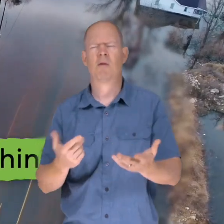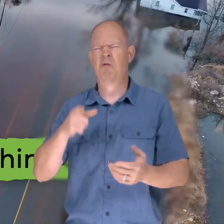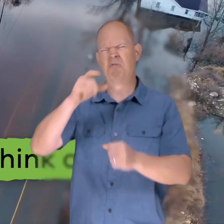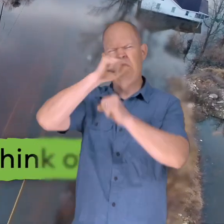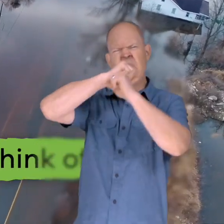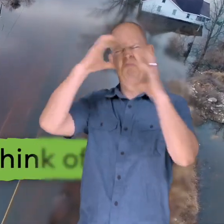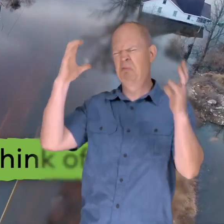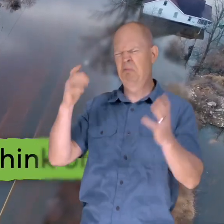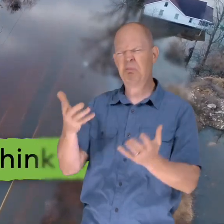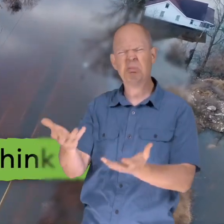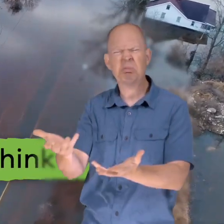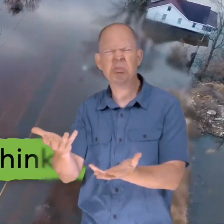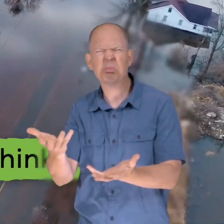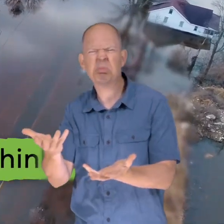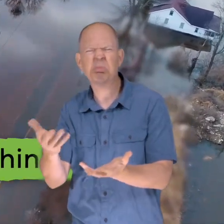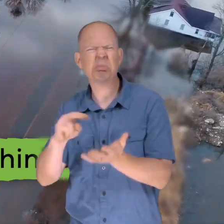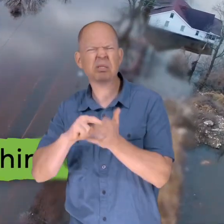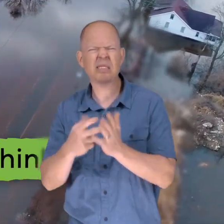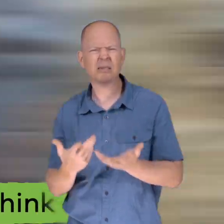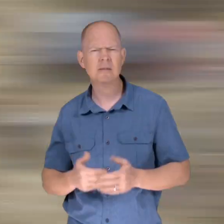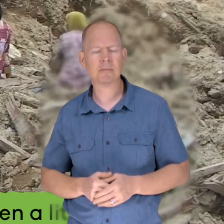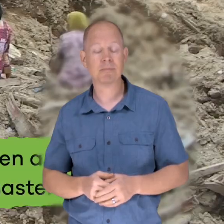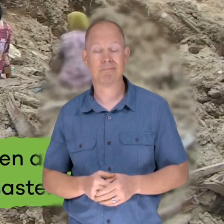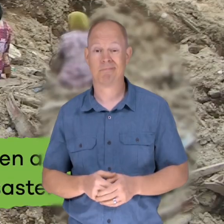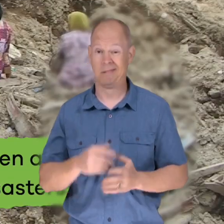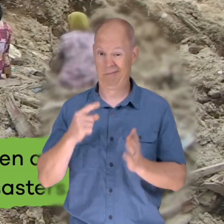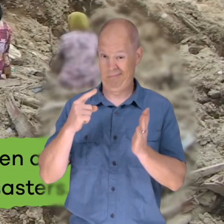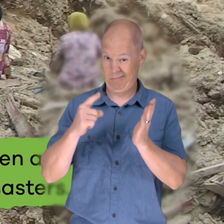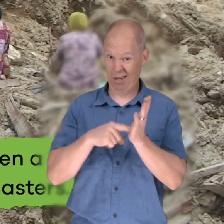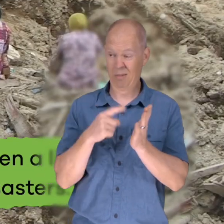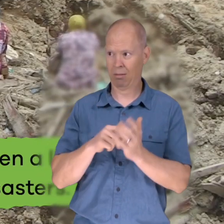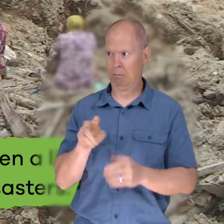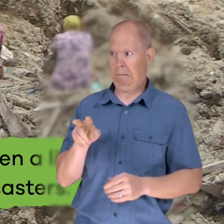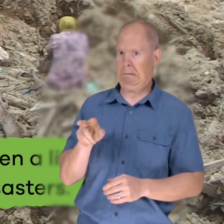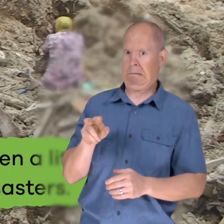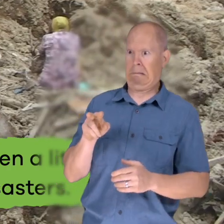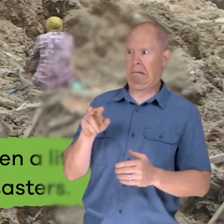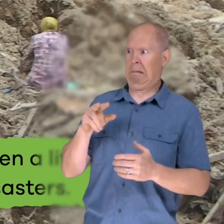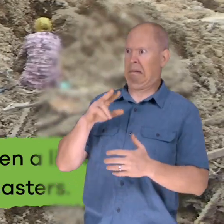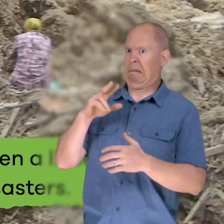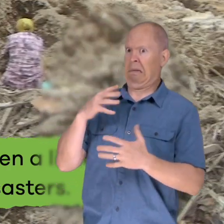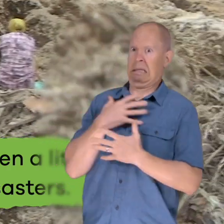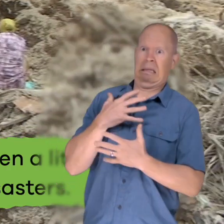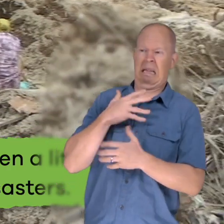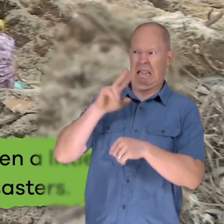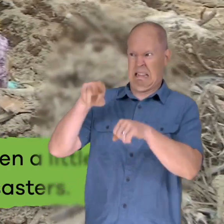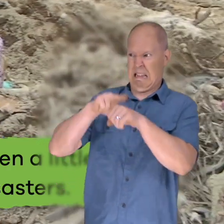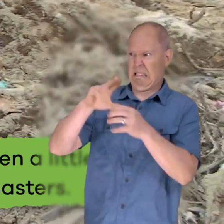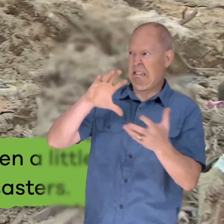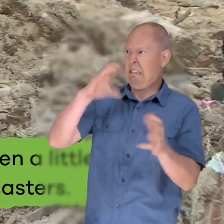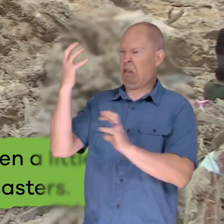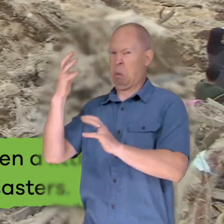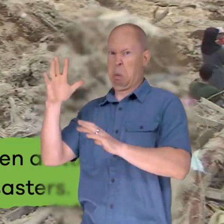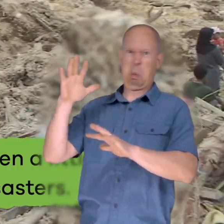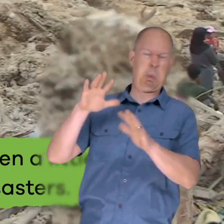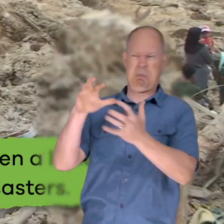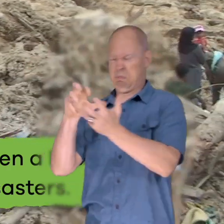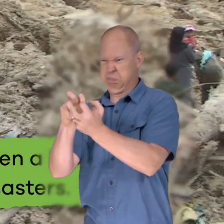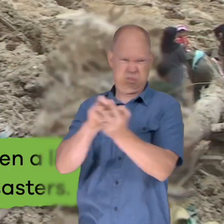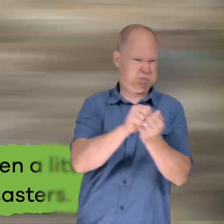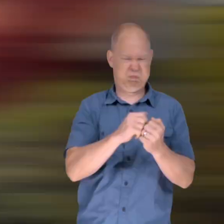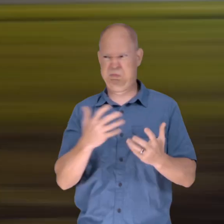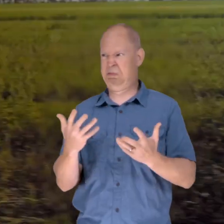What does that make you think of? It can sometimes be tough and a little scary to think about natural